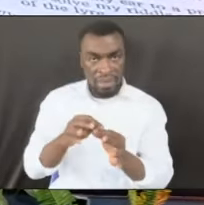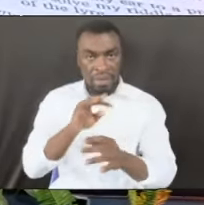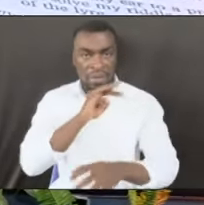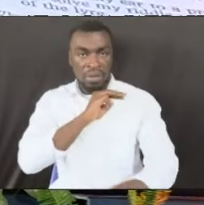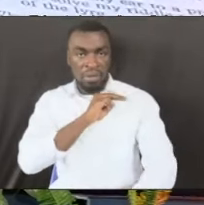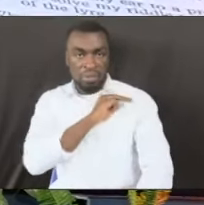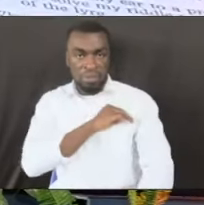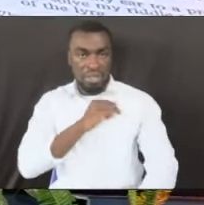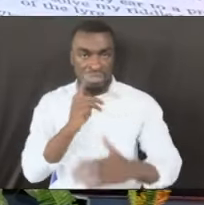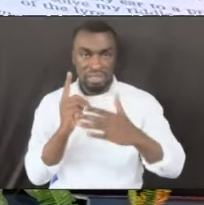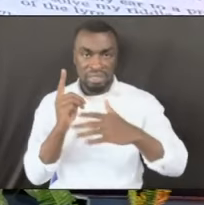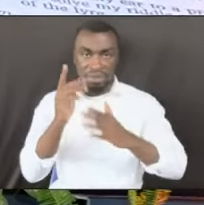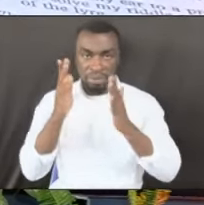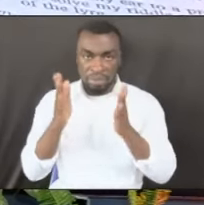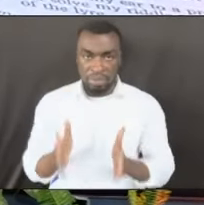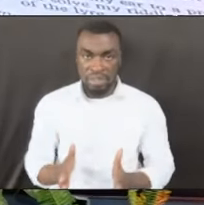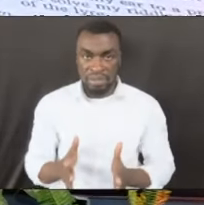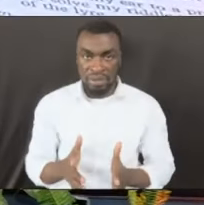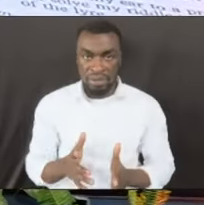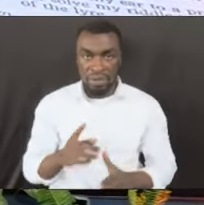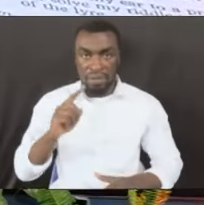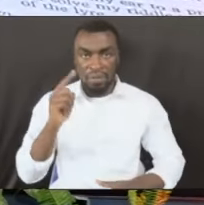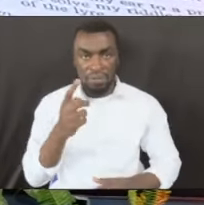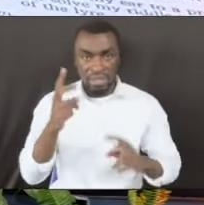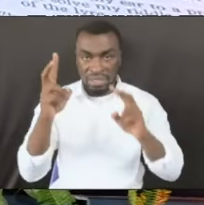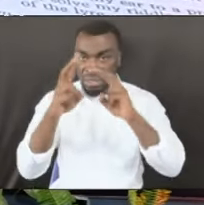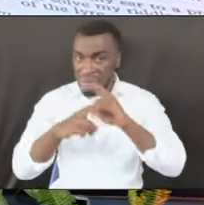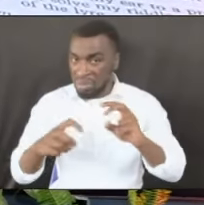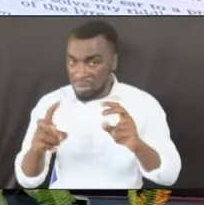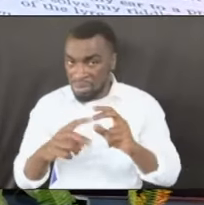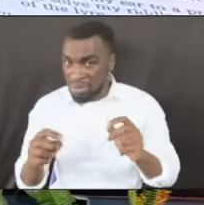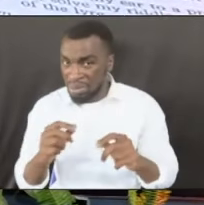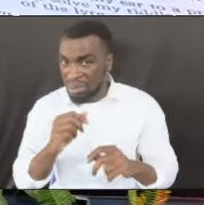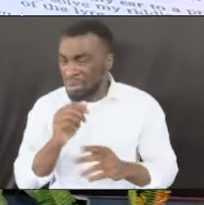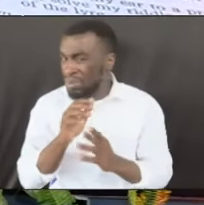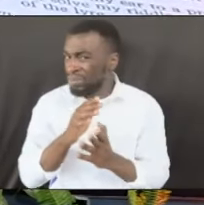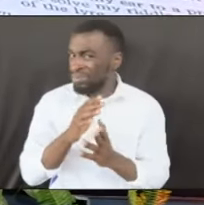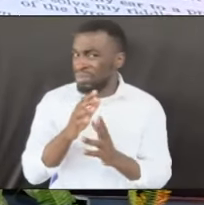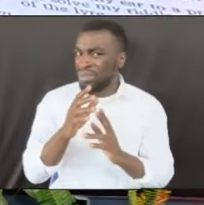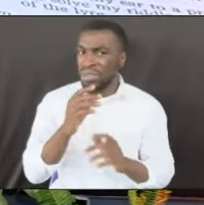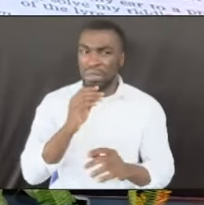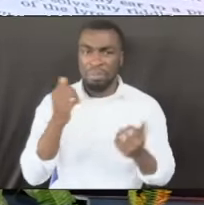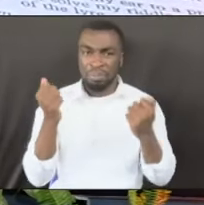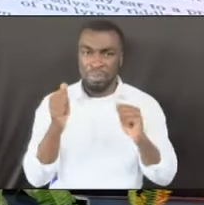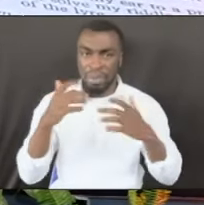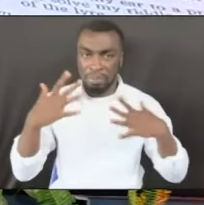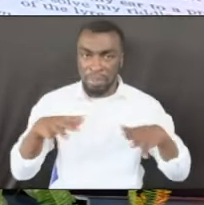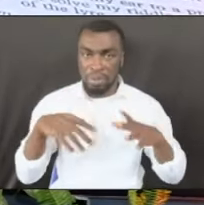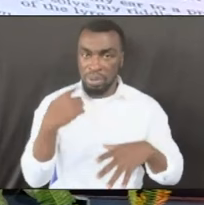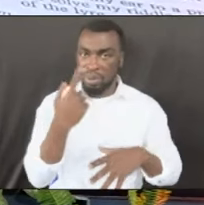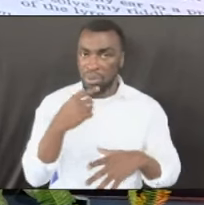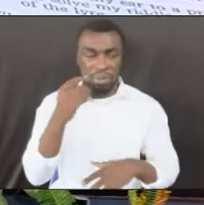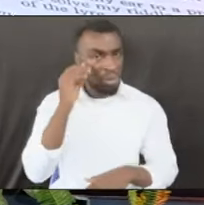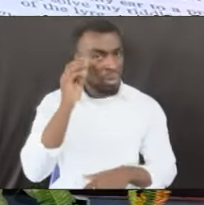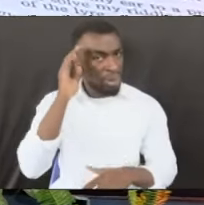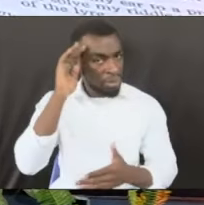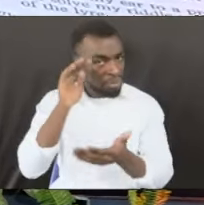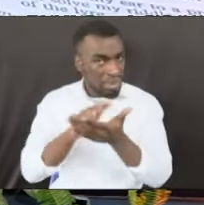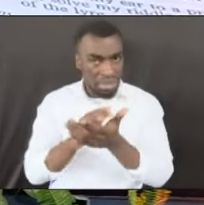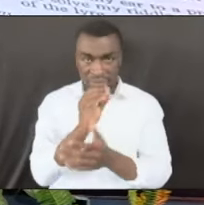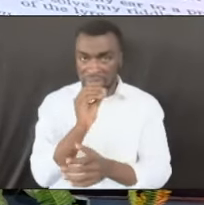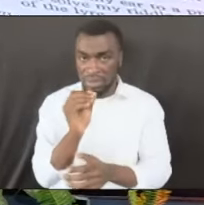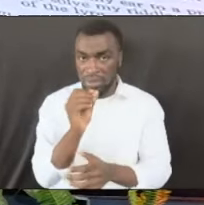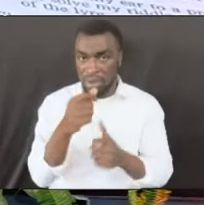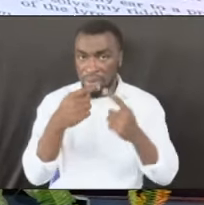at first seek not so much to convert unbelievers as to train the church members for